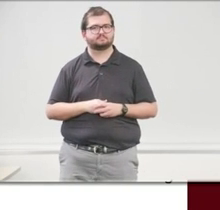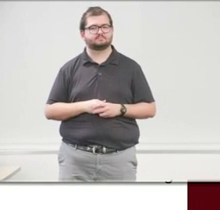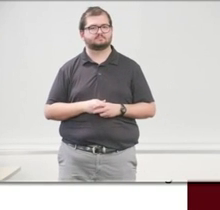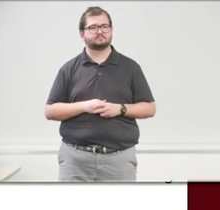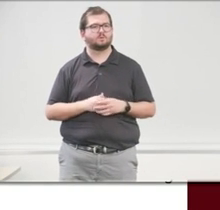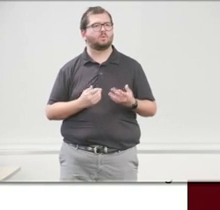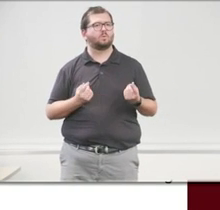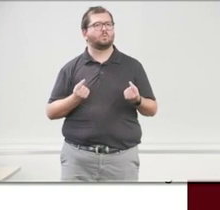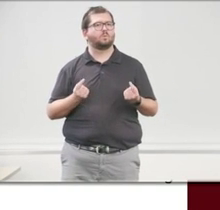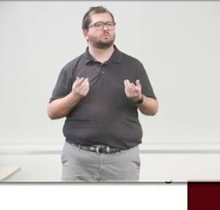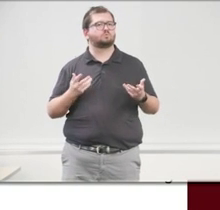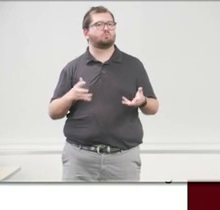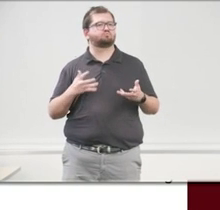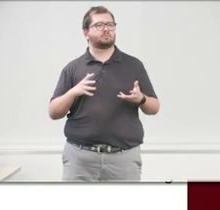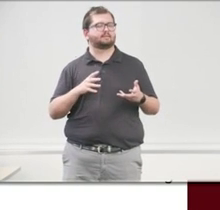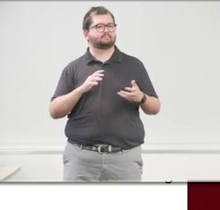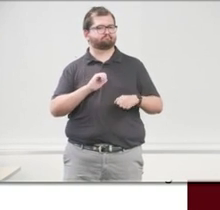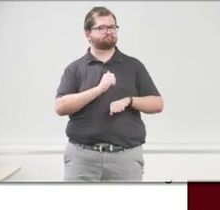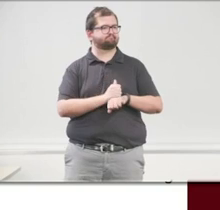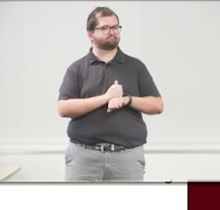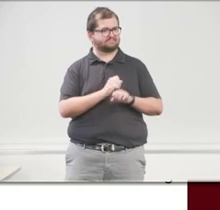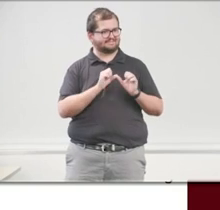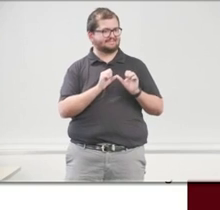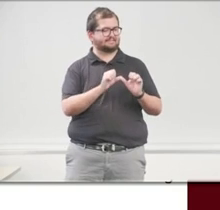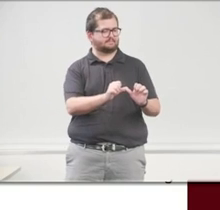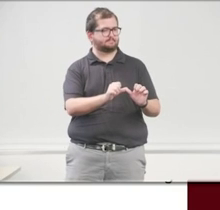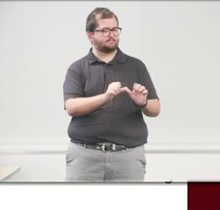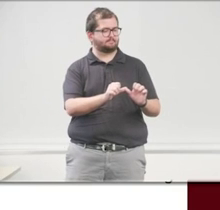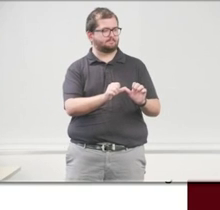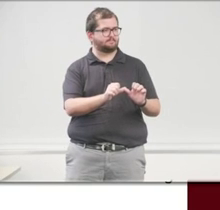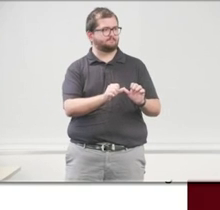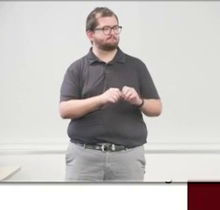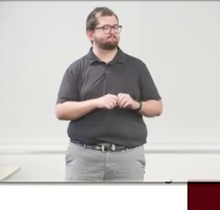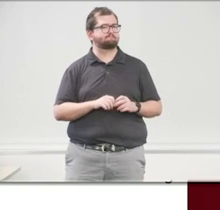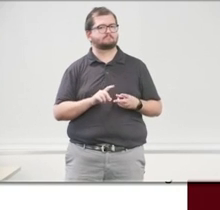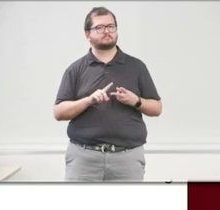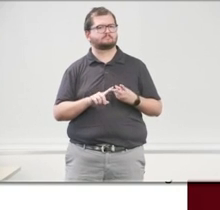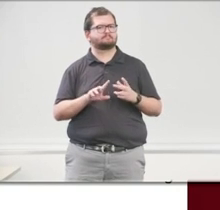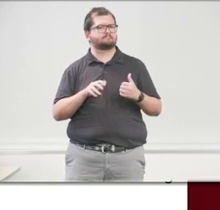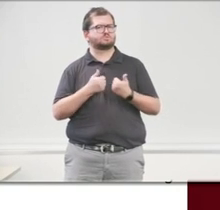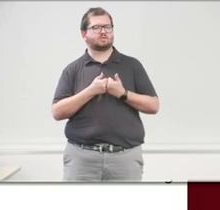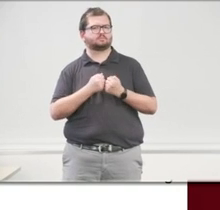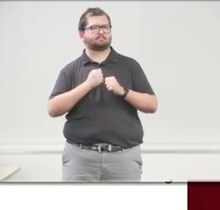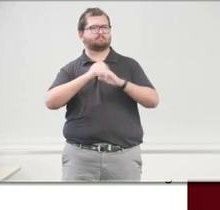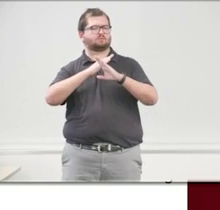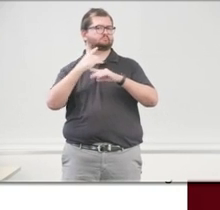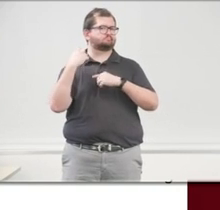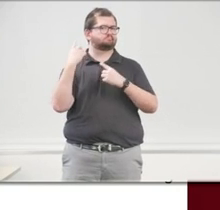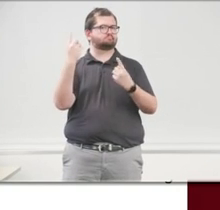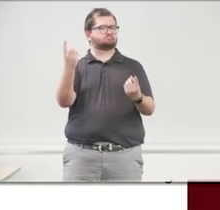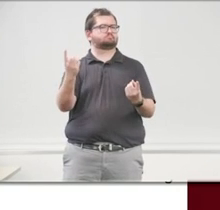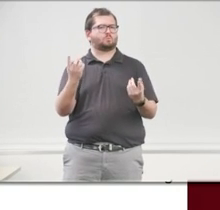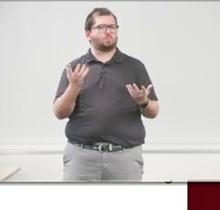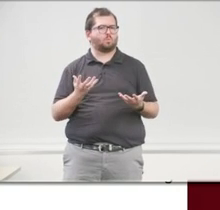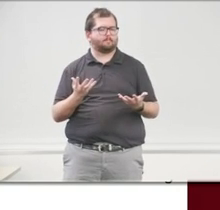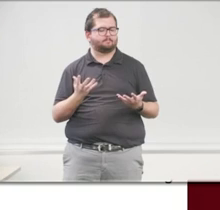What is already in place and we want to keep doing? What are the challenges and barriers that we have been experiencing,